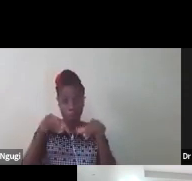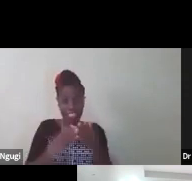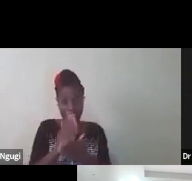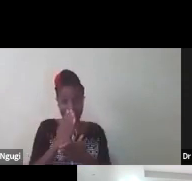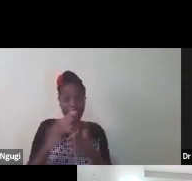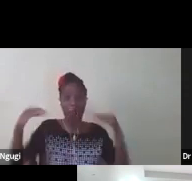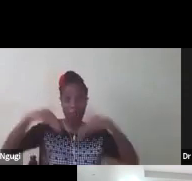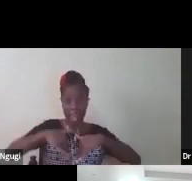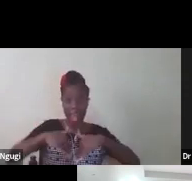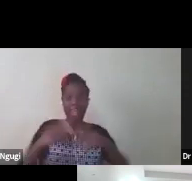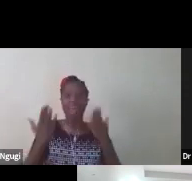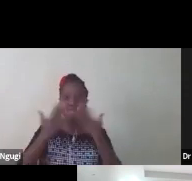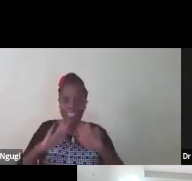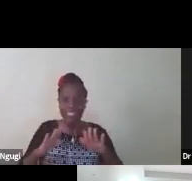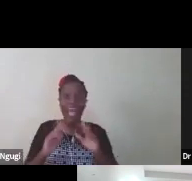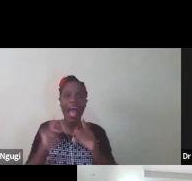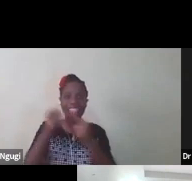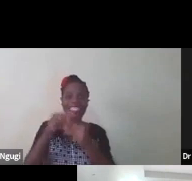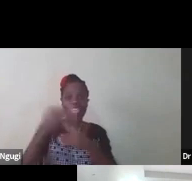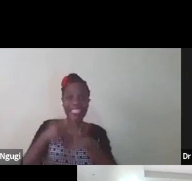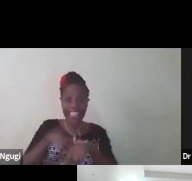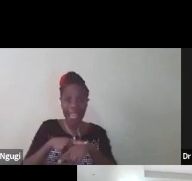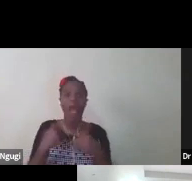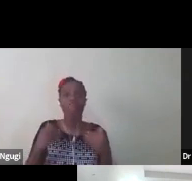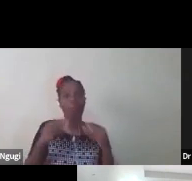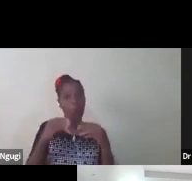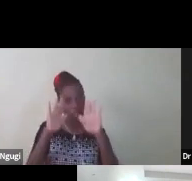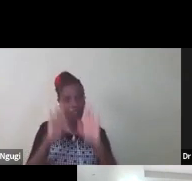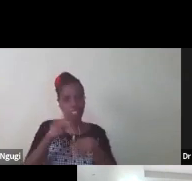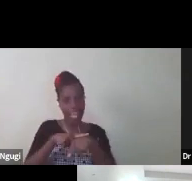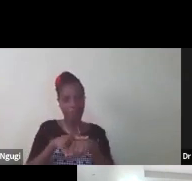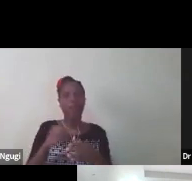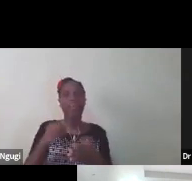to a close. Until next time, have yourself a wonderful time wherever you are. And